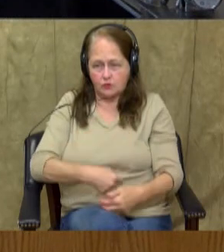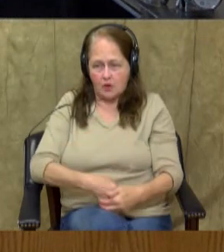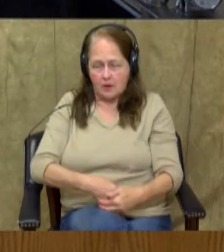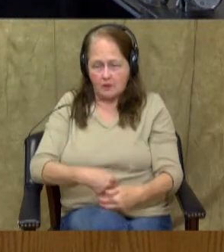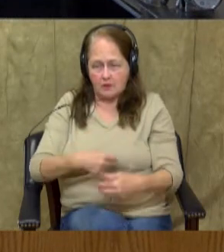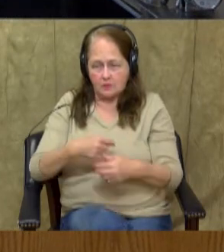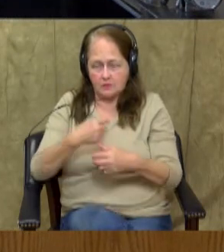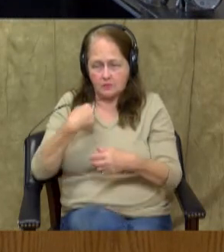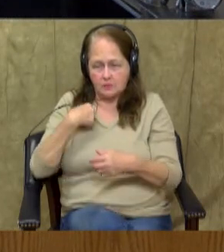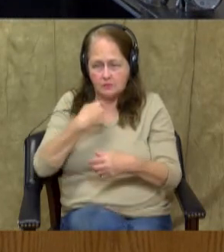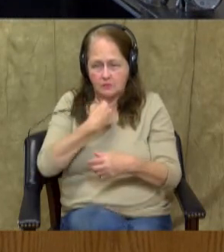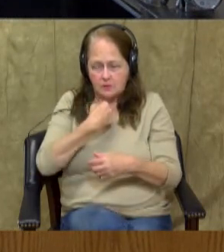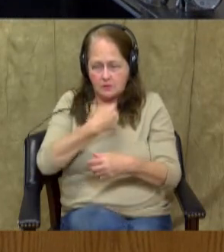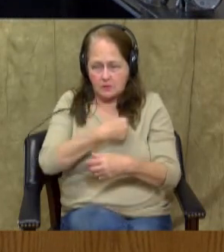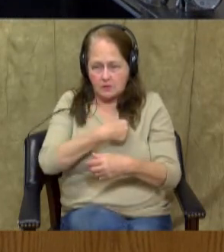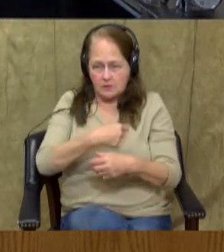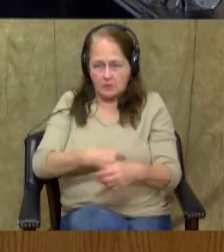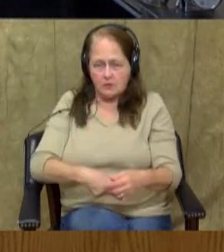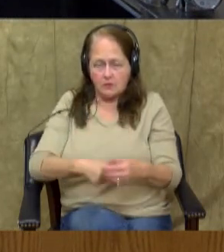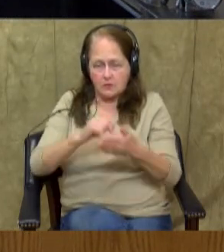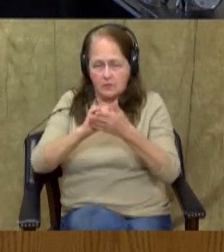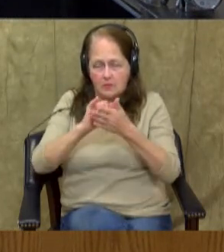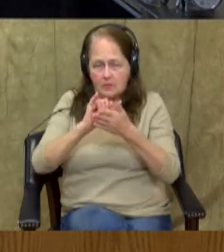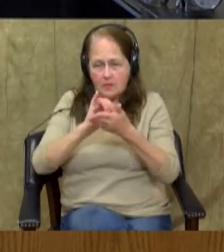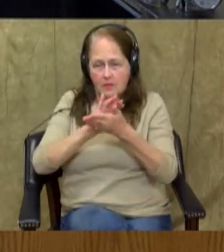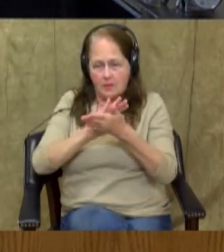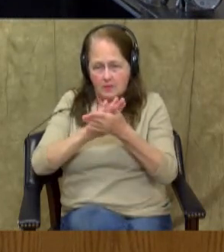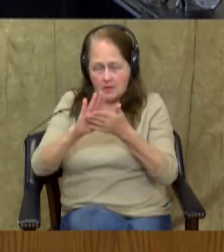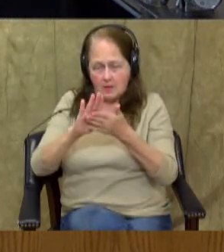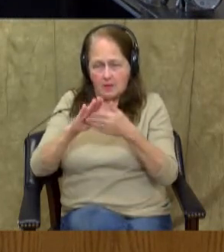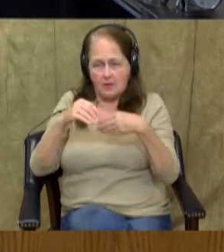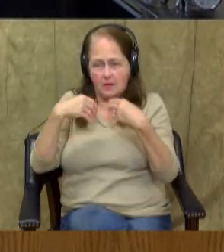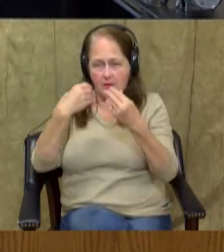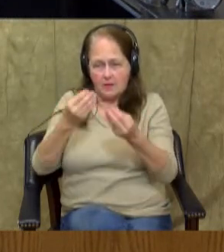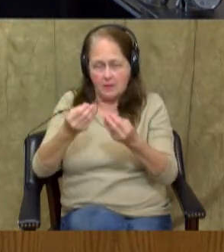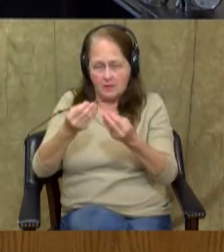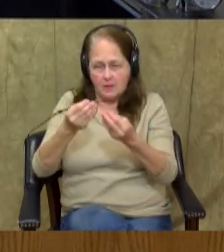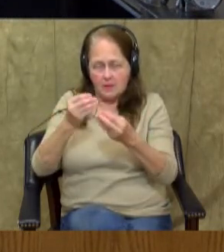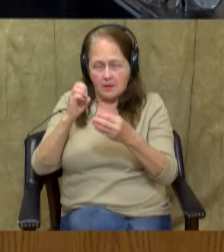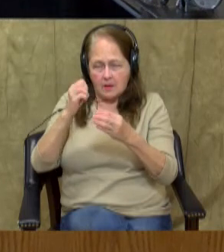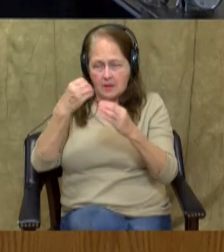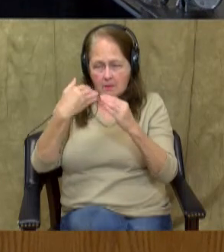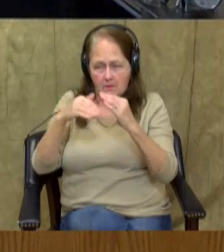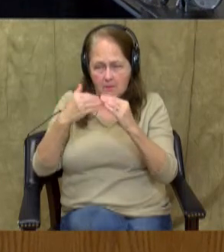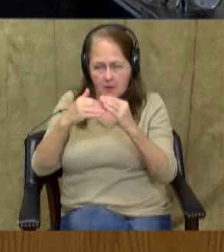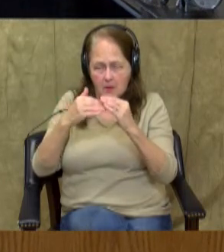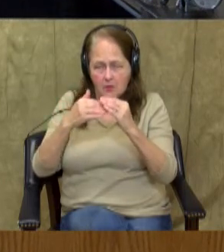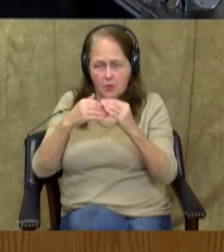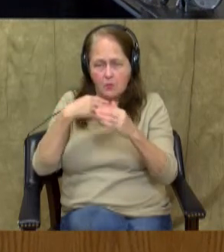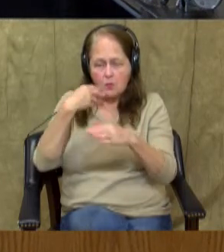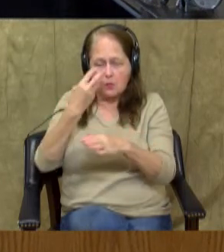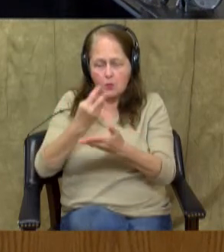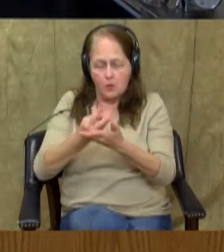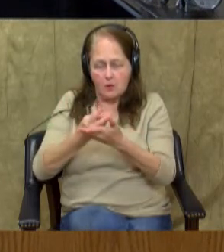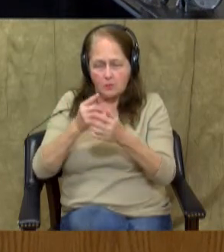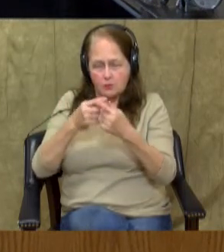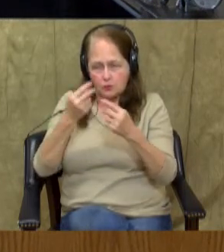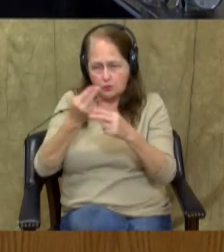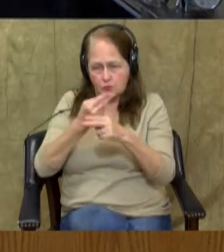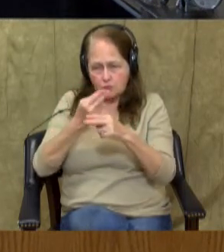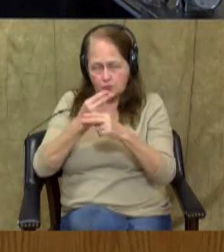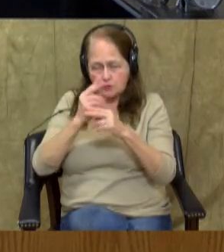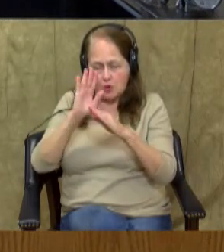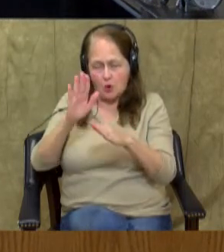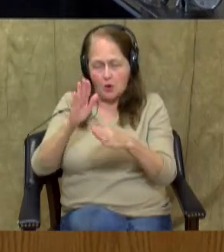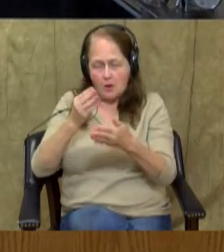book, and Ms. Keeley was so kind to give us a personal email and welcome us to use her material. So I just